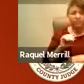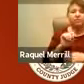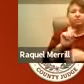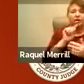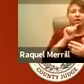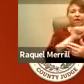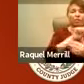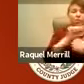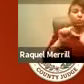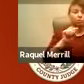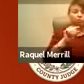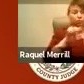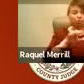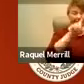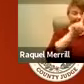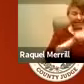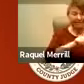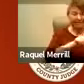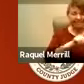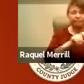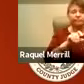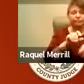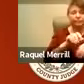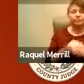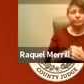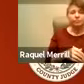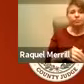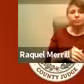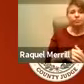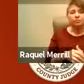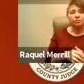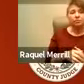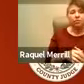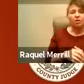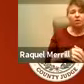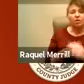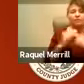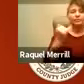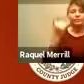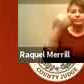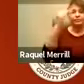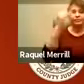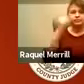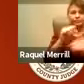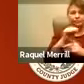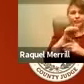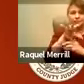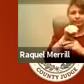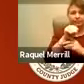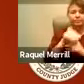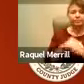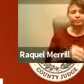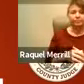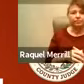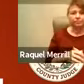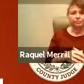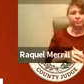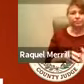have tested positive. We go to the next slide.